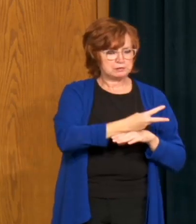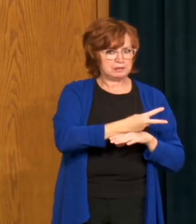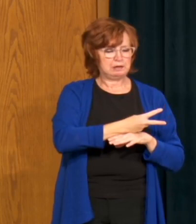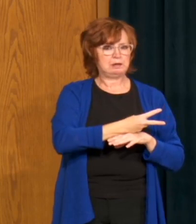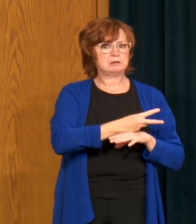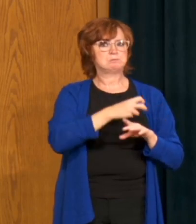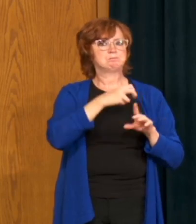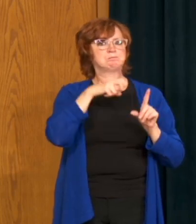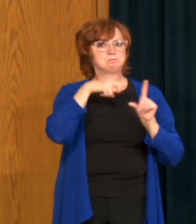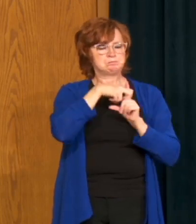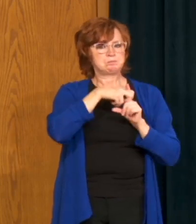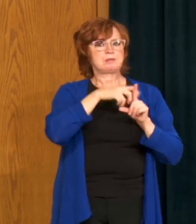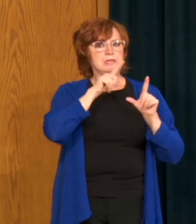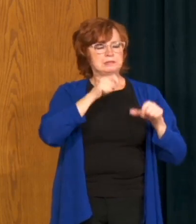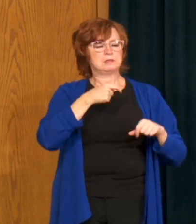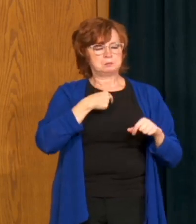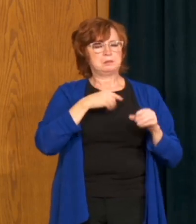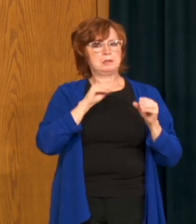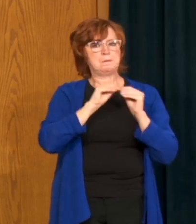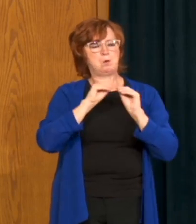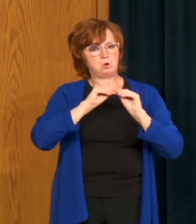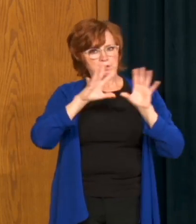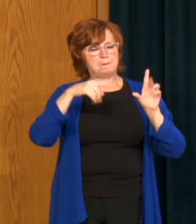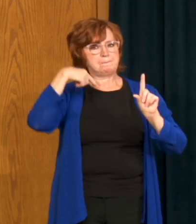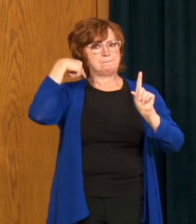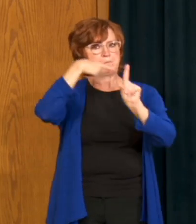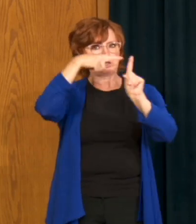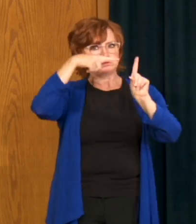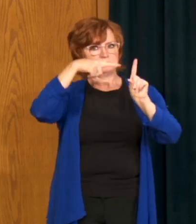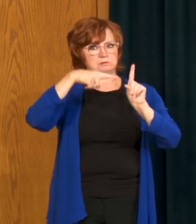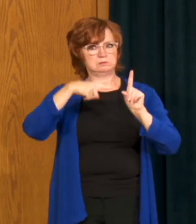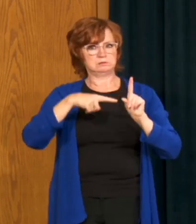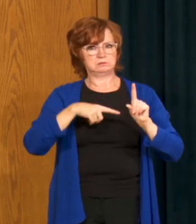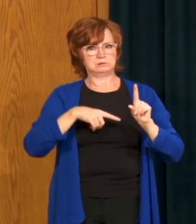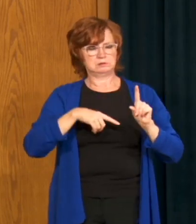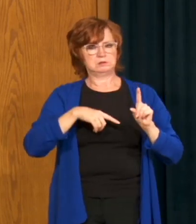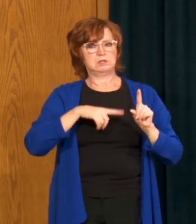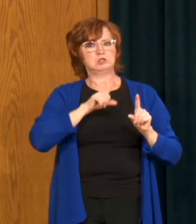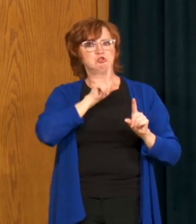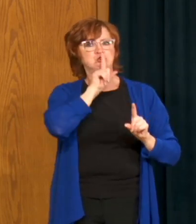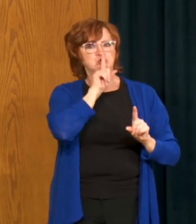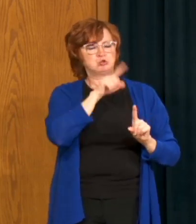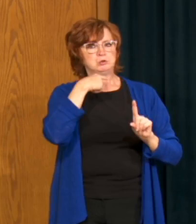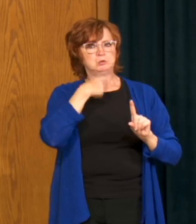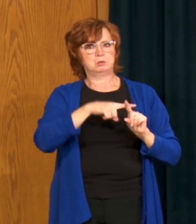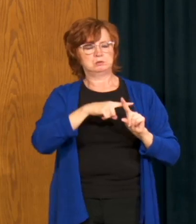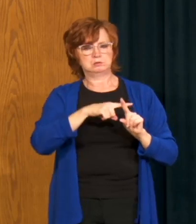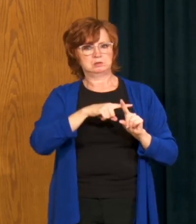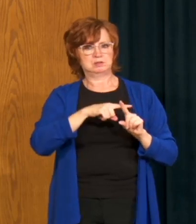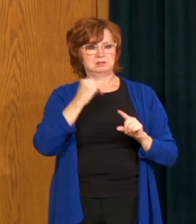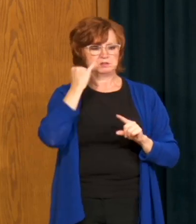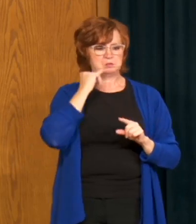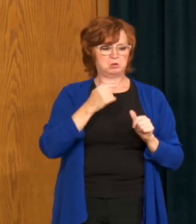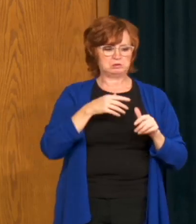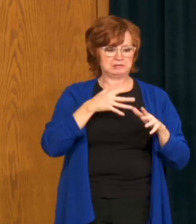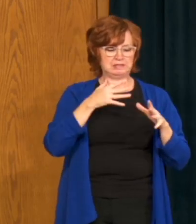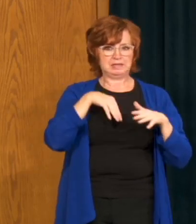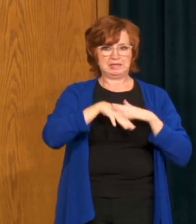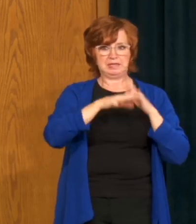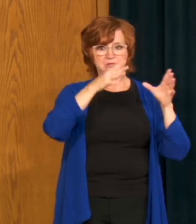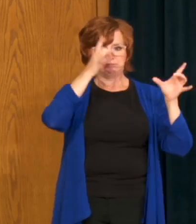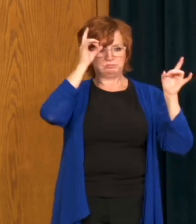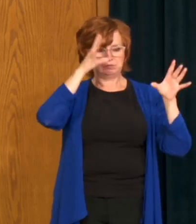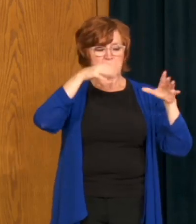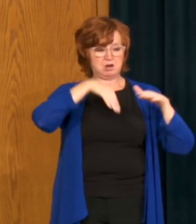as a contact. If your symptoms are developing, wait a couple of days so that it's a true positive, not a false negative. But having said